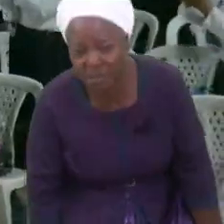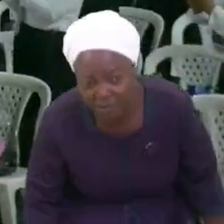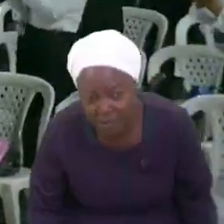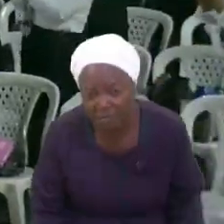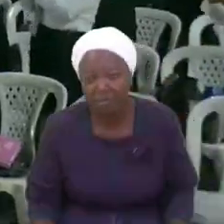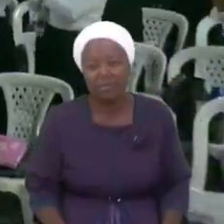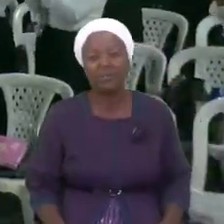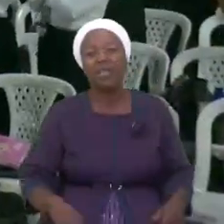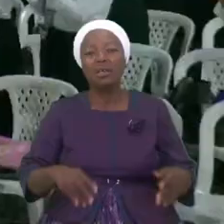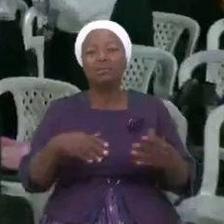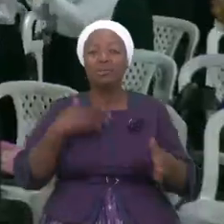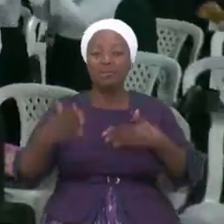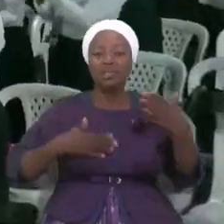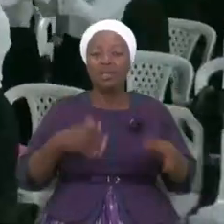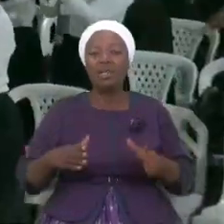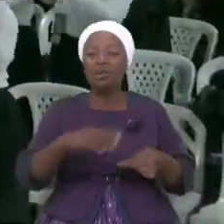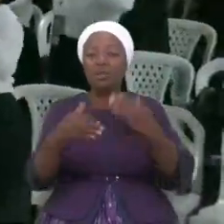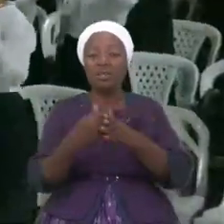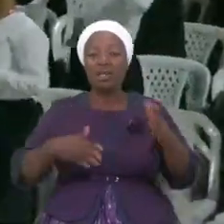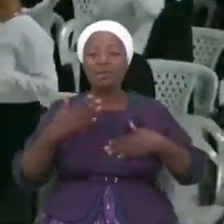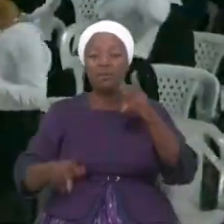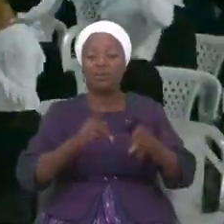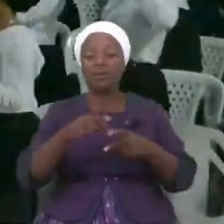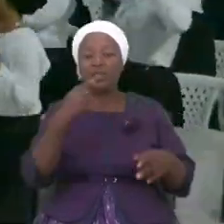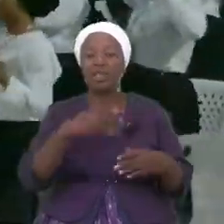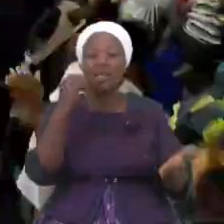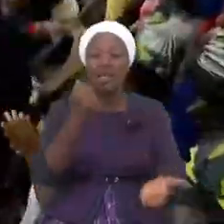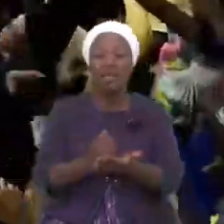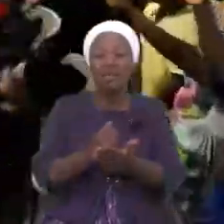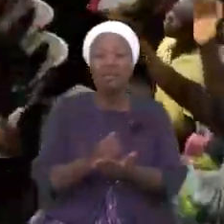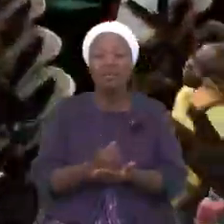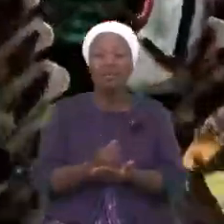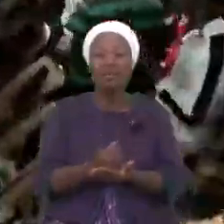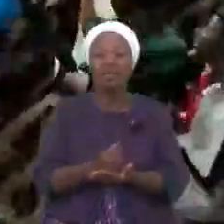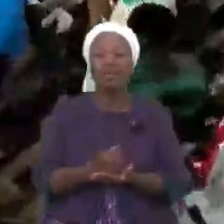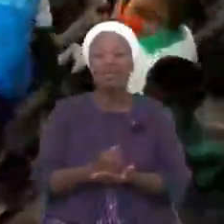Let the happy people say amen.